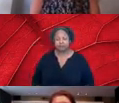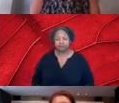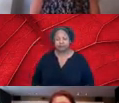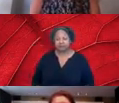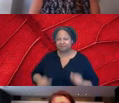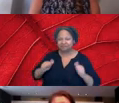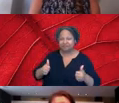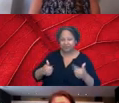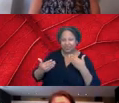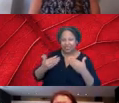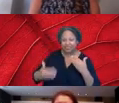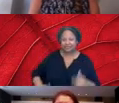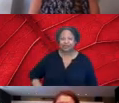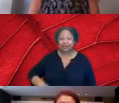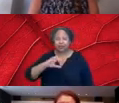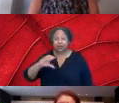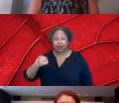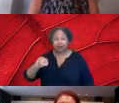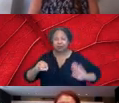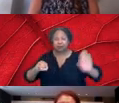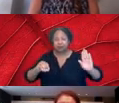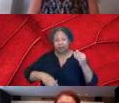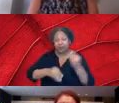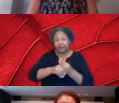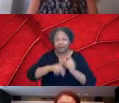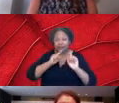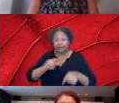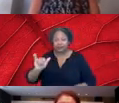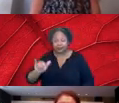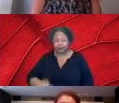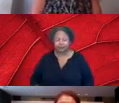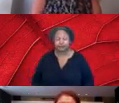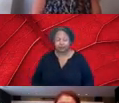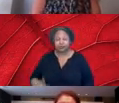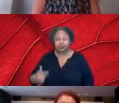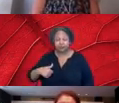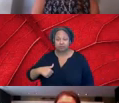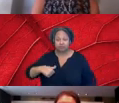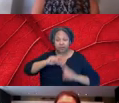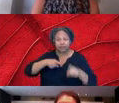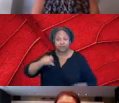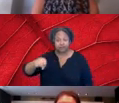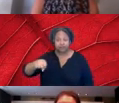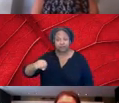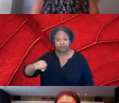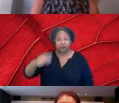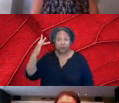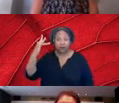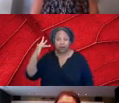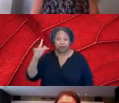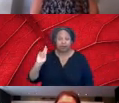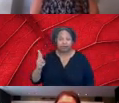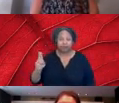Great, thanks. I can add to that answer as well. I would also say yes, because it does speak to your body of